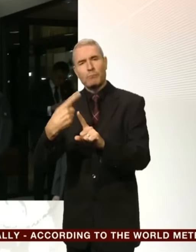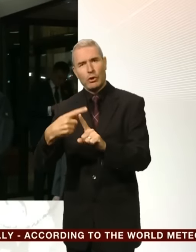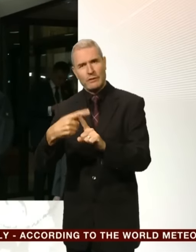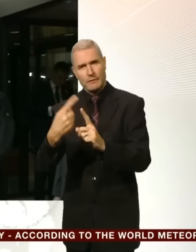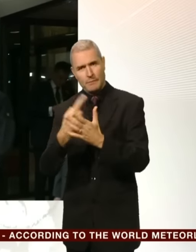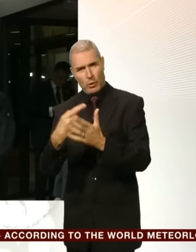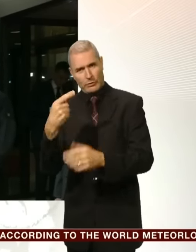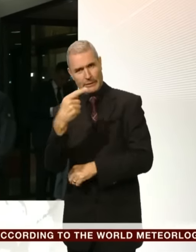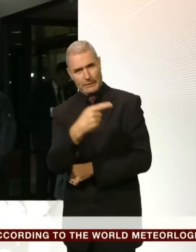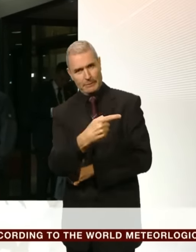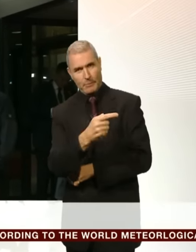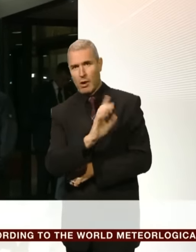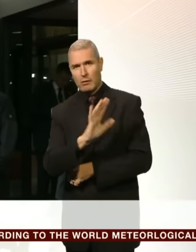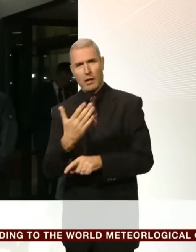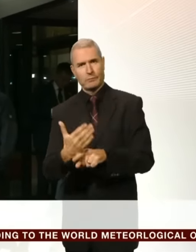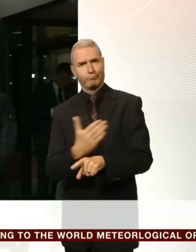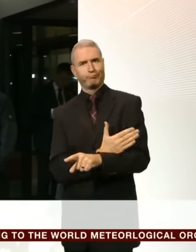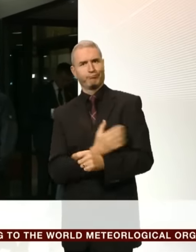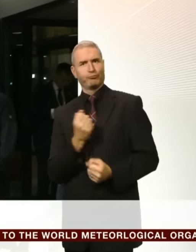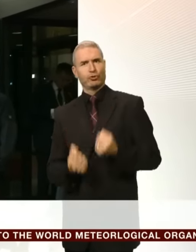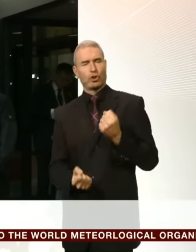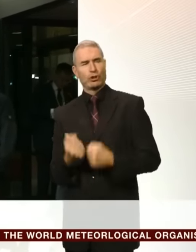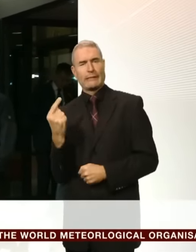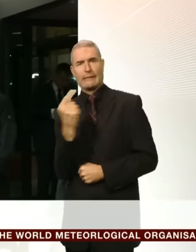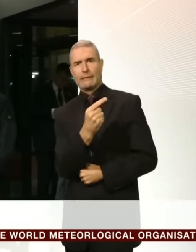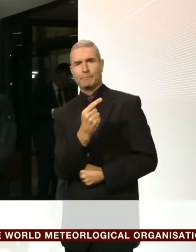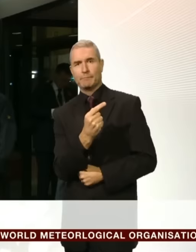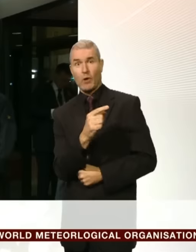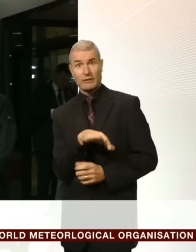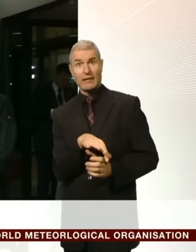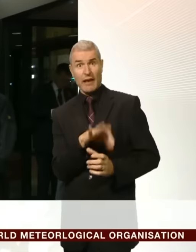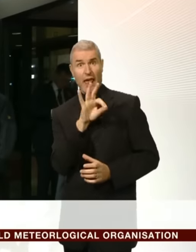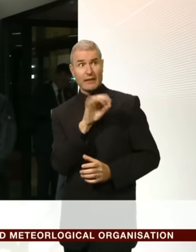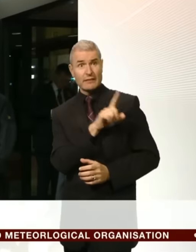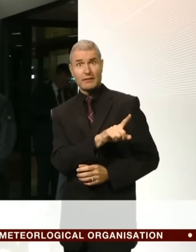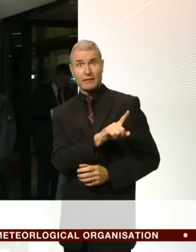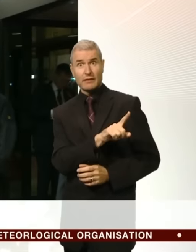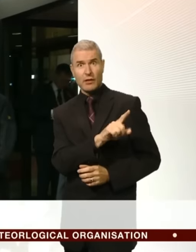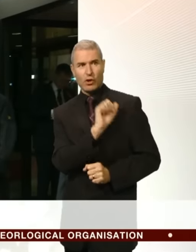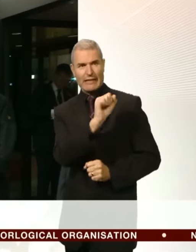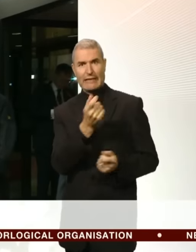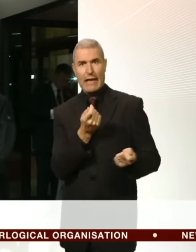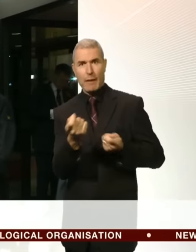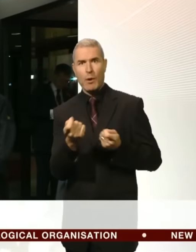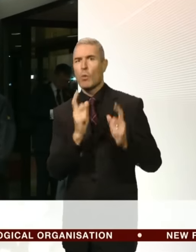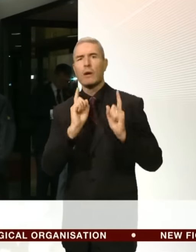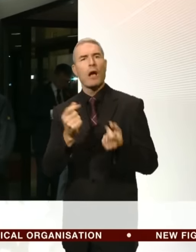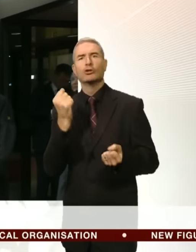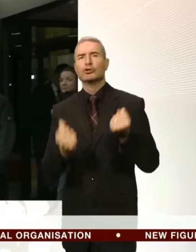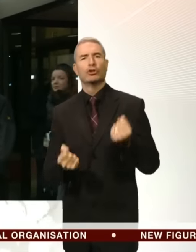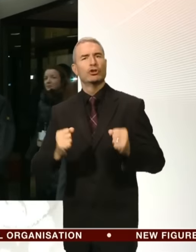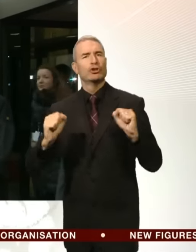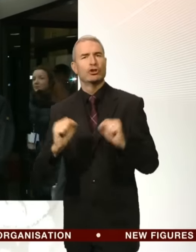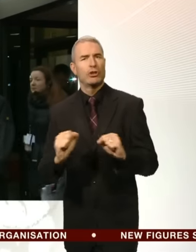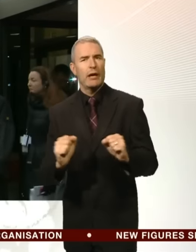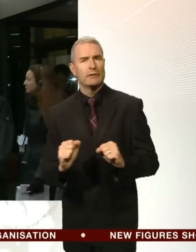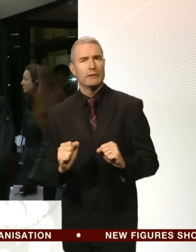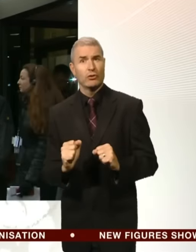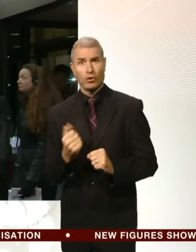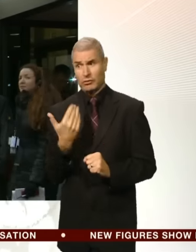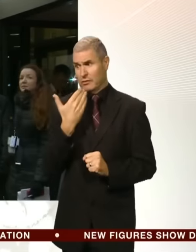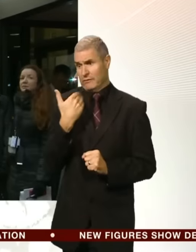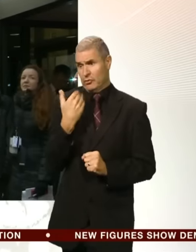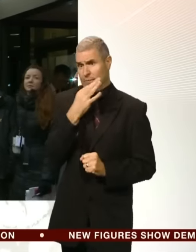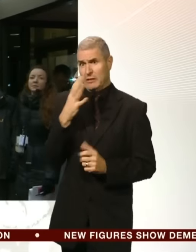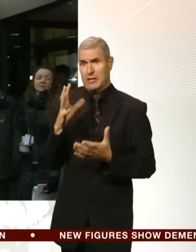not to prejudge the president-elect or his administration. It's only a few days